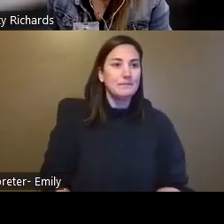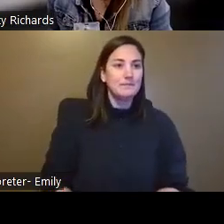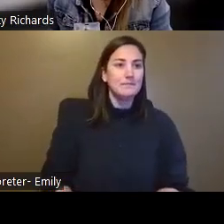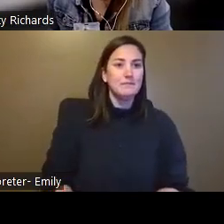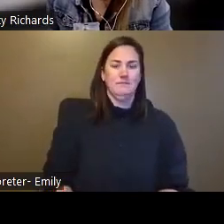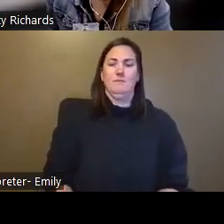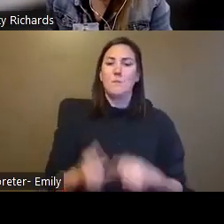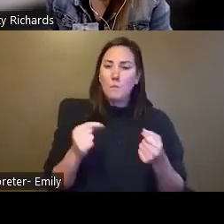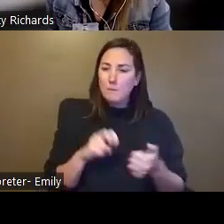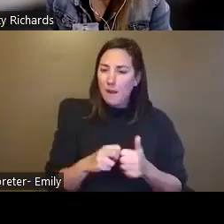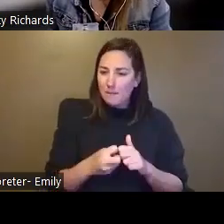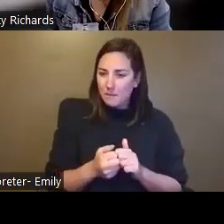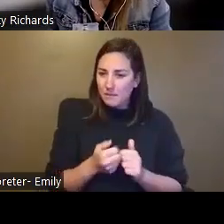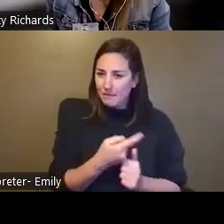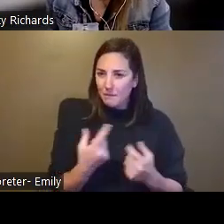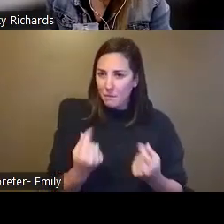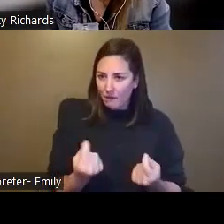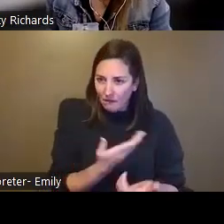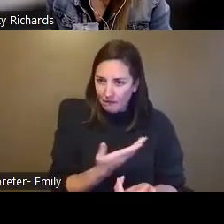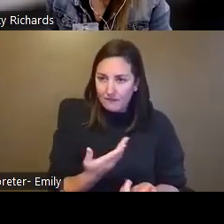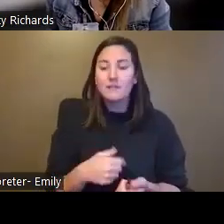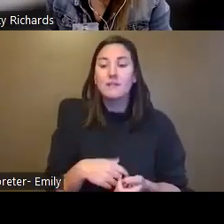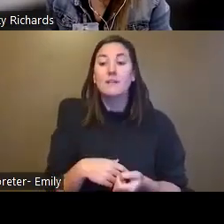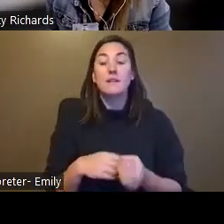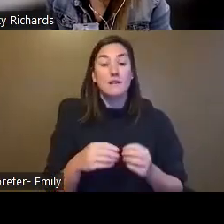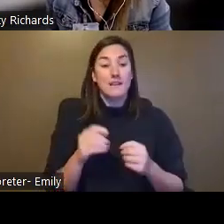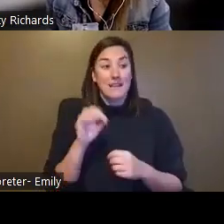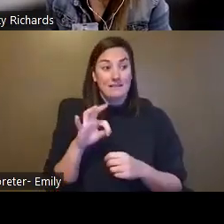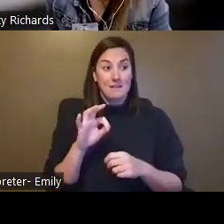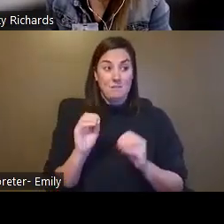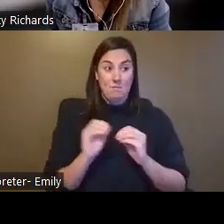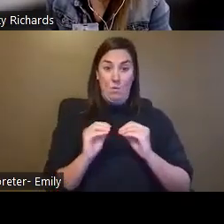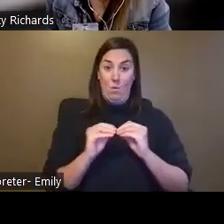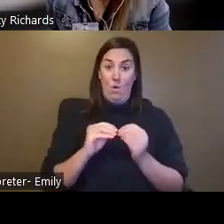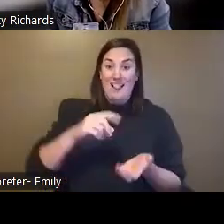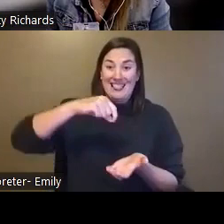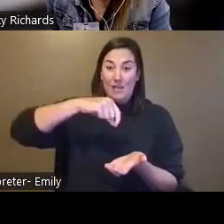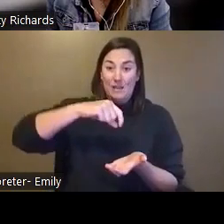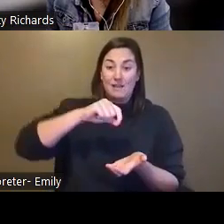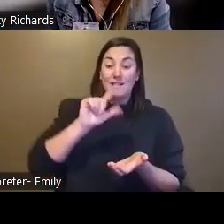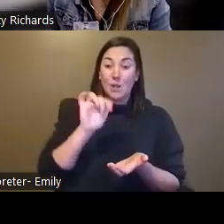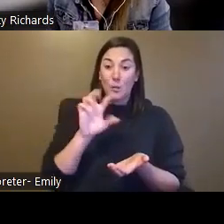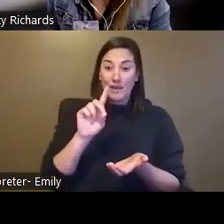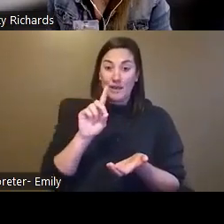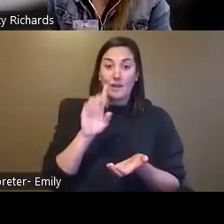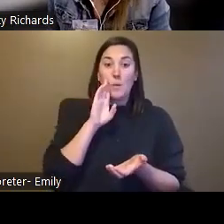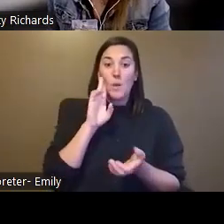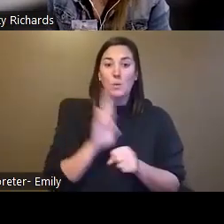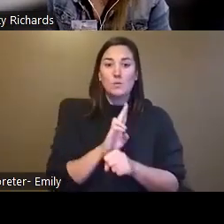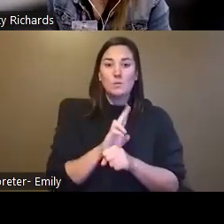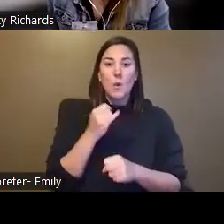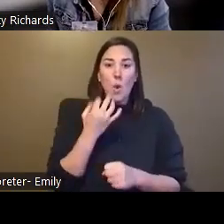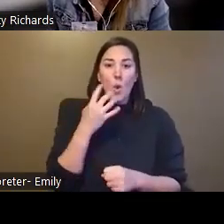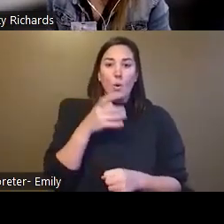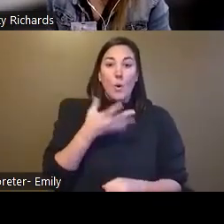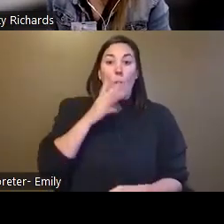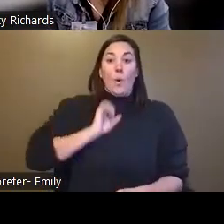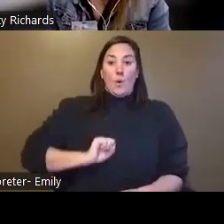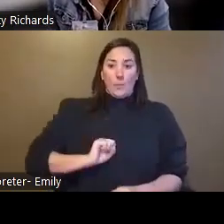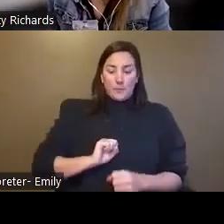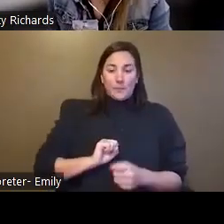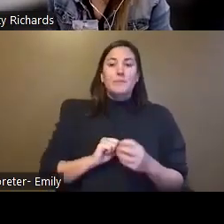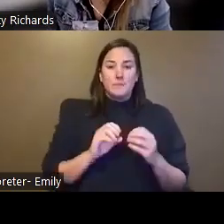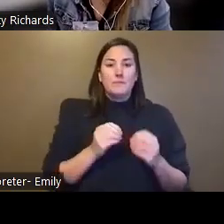with this. More liquid, i.e. more nicotine, is used with a deeper inhale and frequent